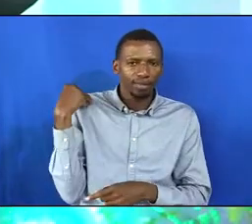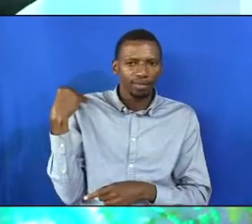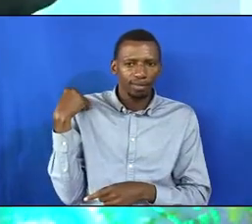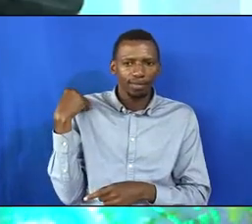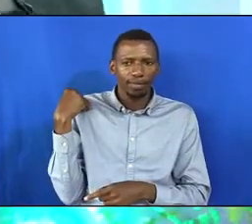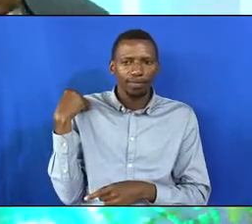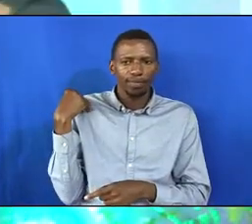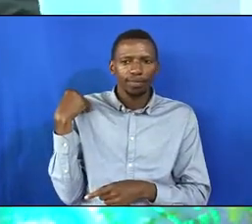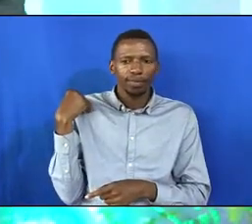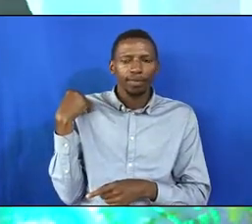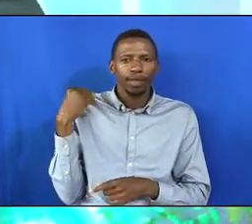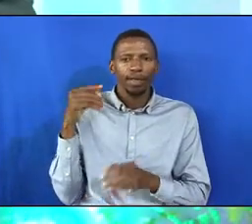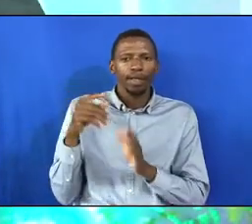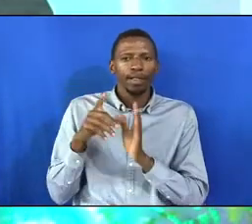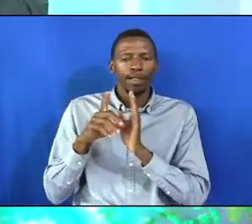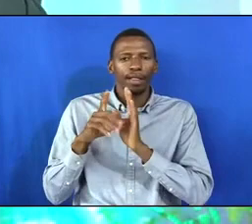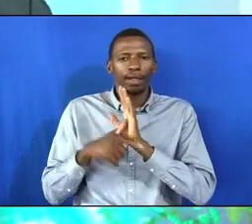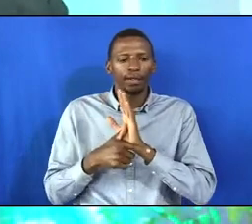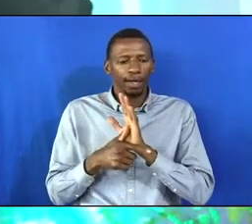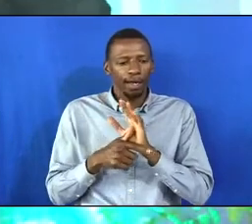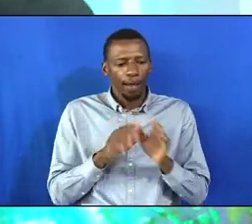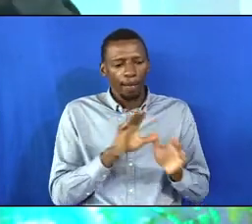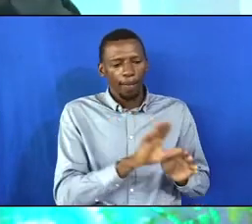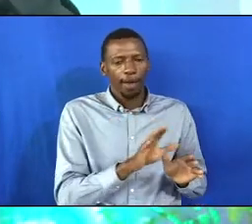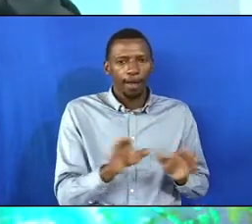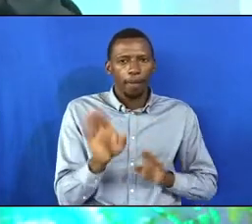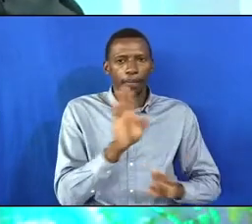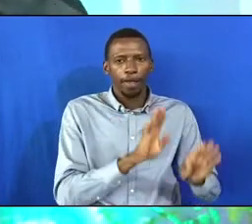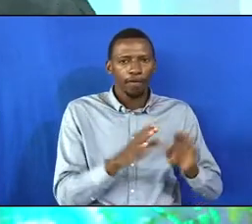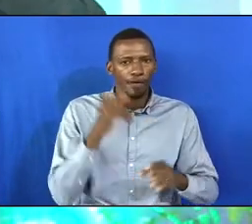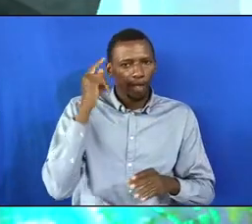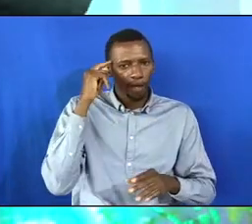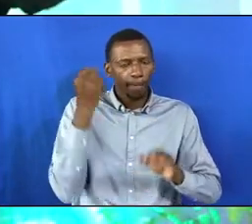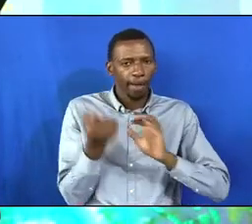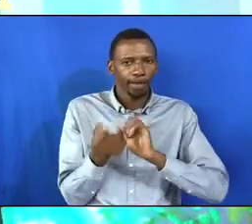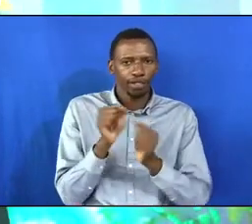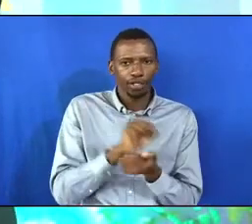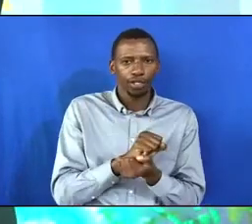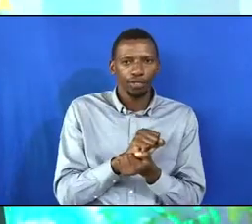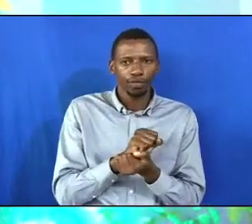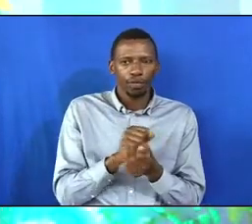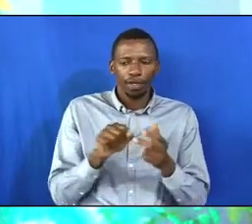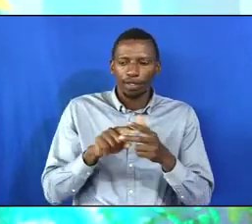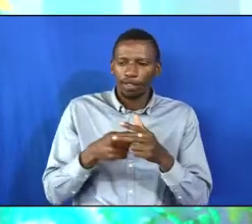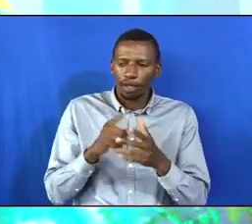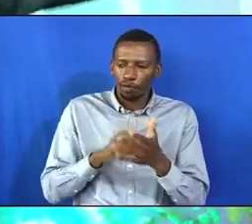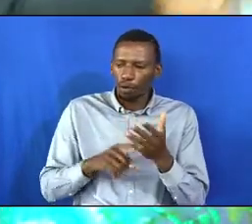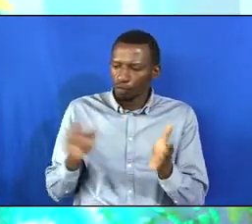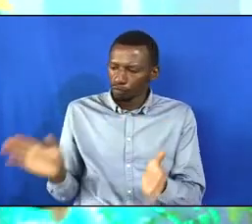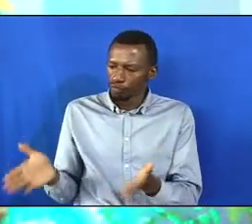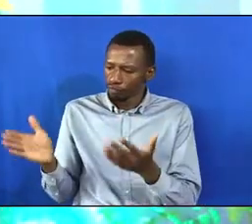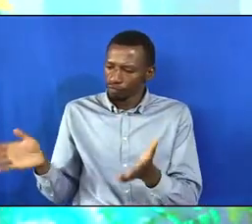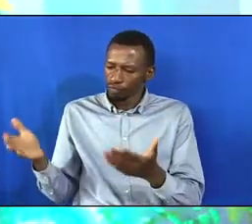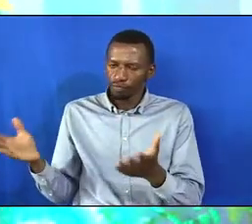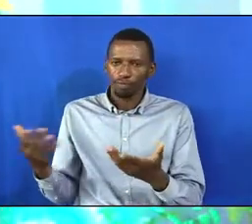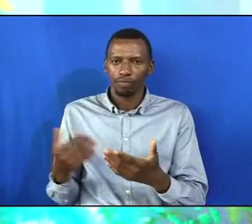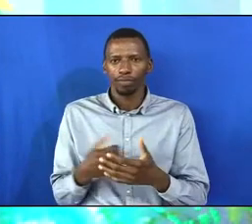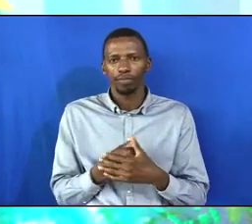they immediately turned around, they changed their minds, and they became now his cheering